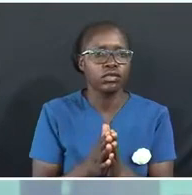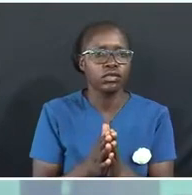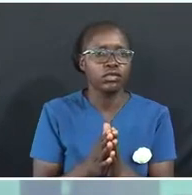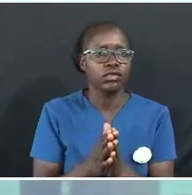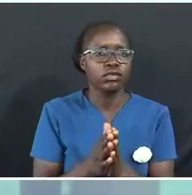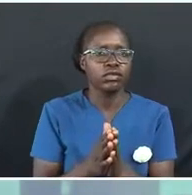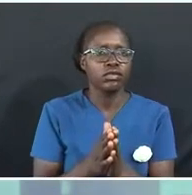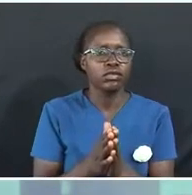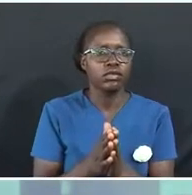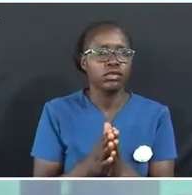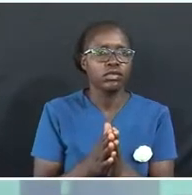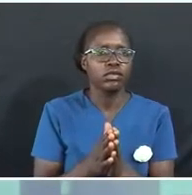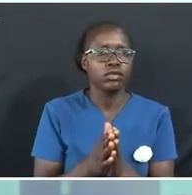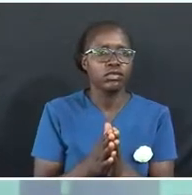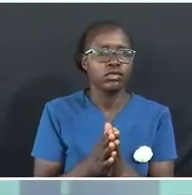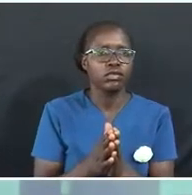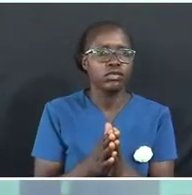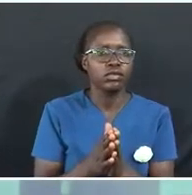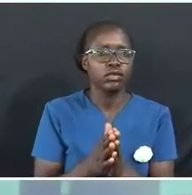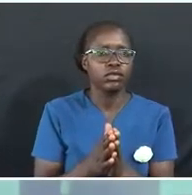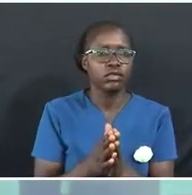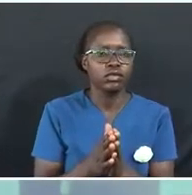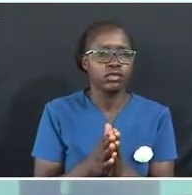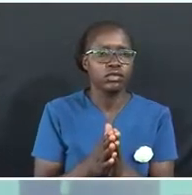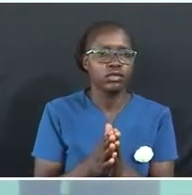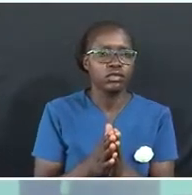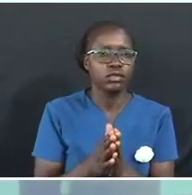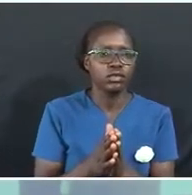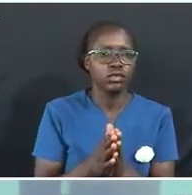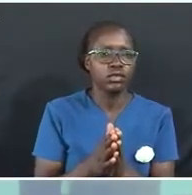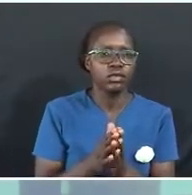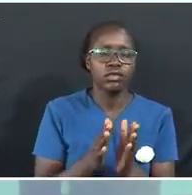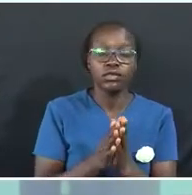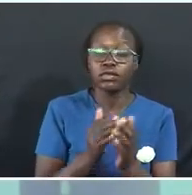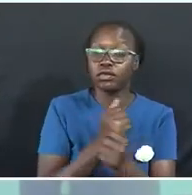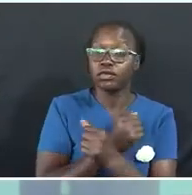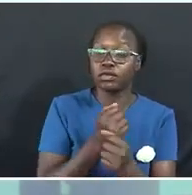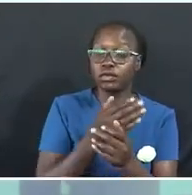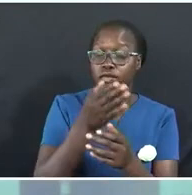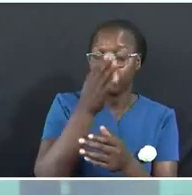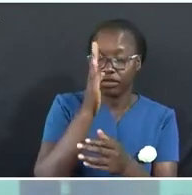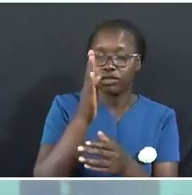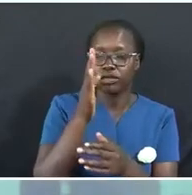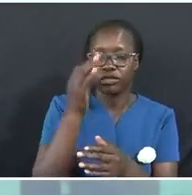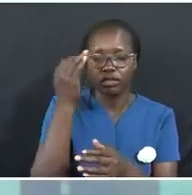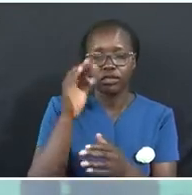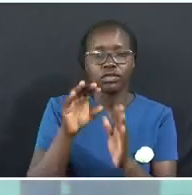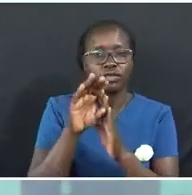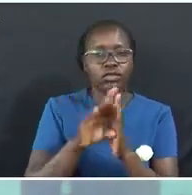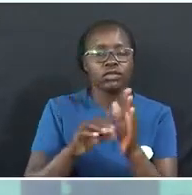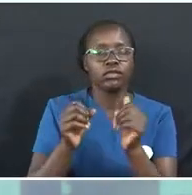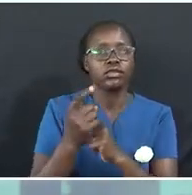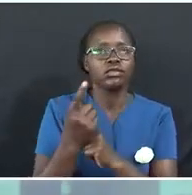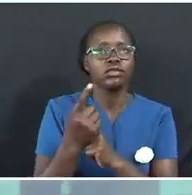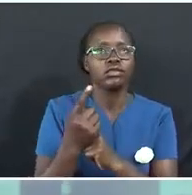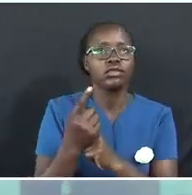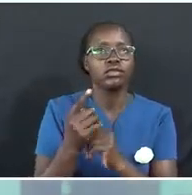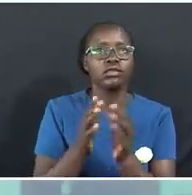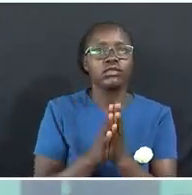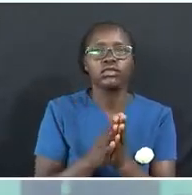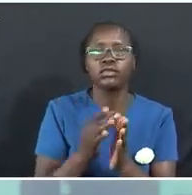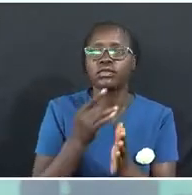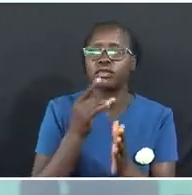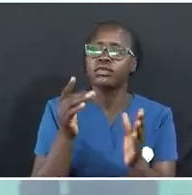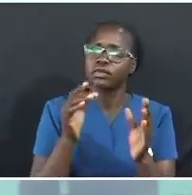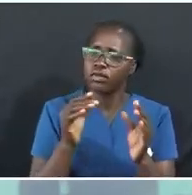the people said, they cheered and they said, after he had put a full stop in the last verse of chapter 11, they said, go